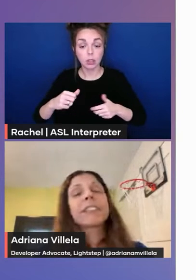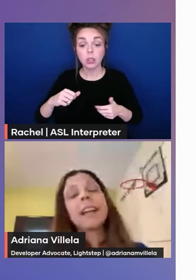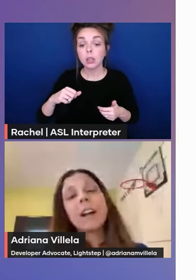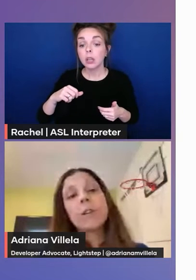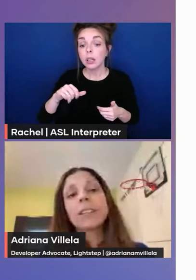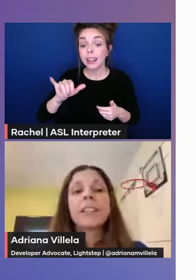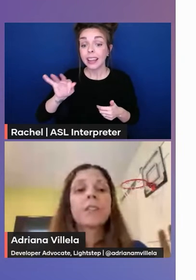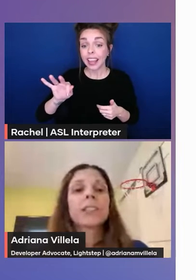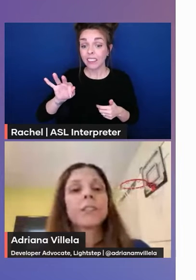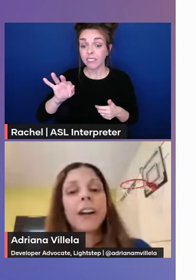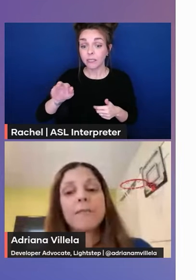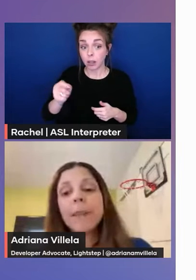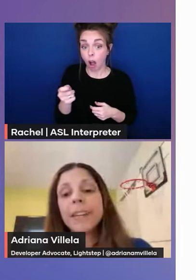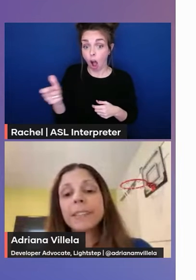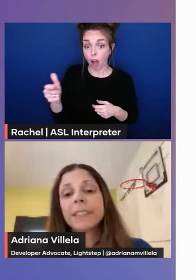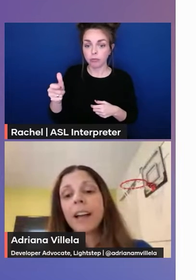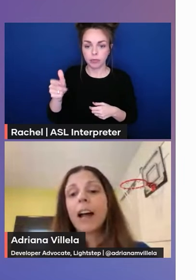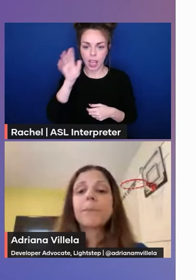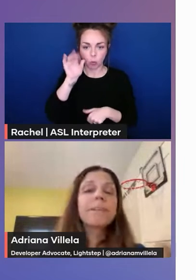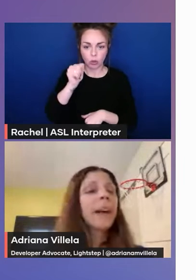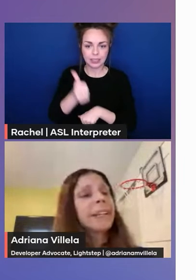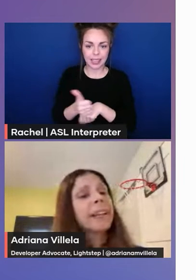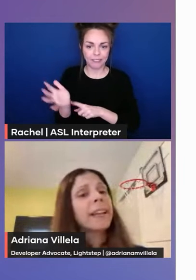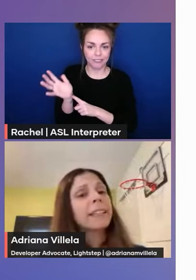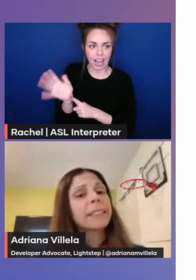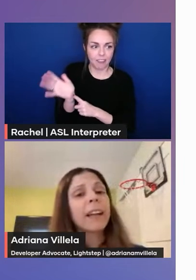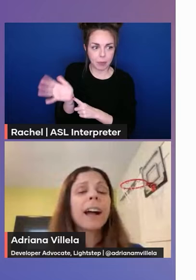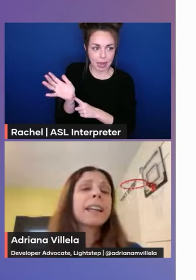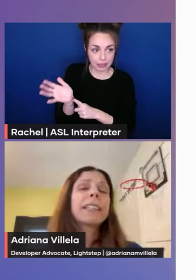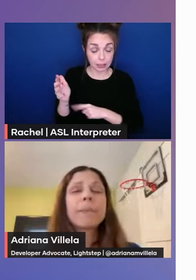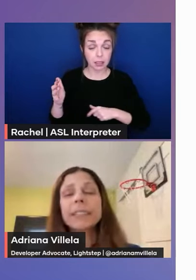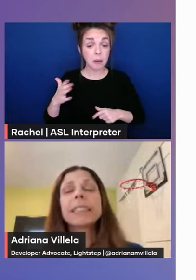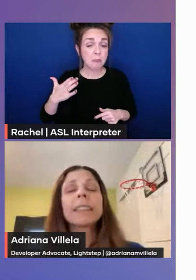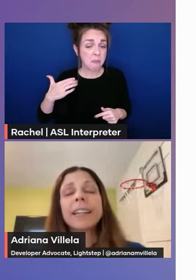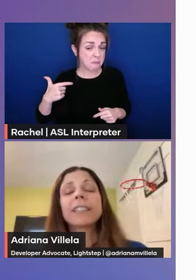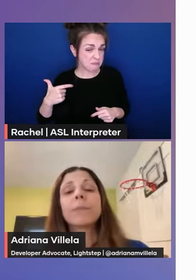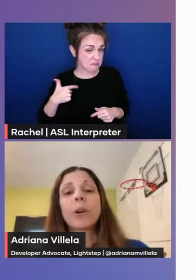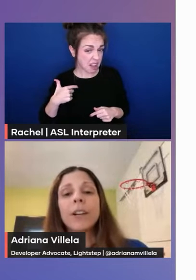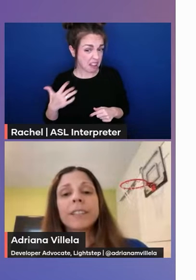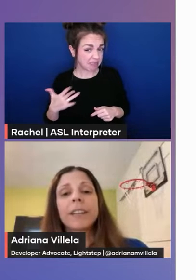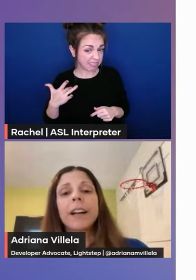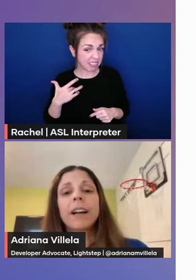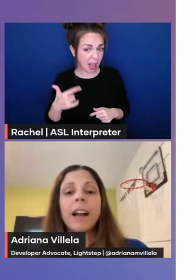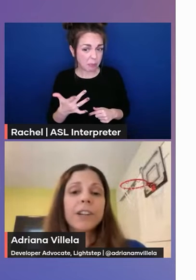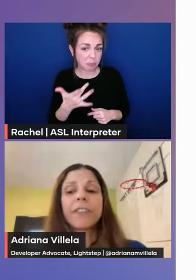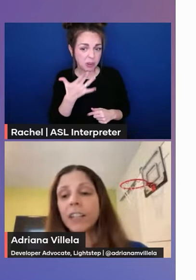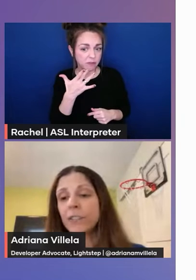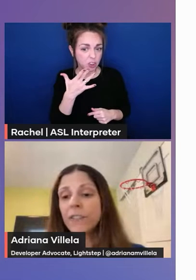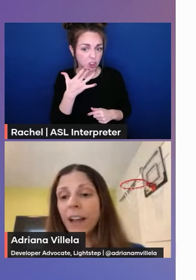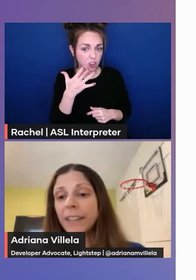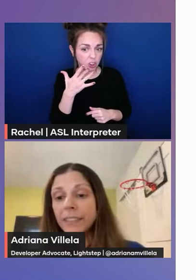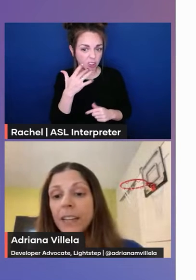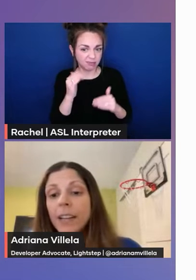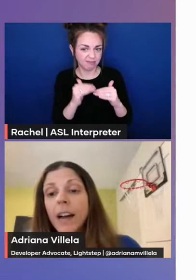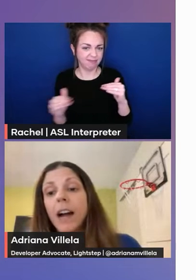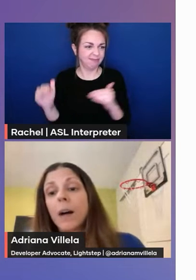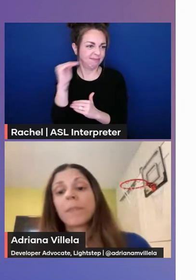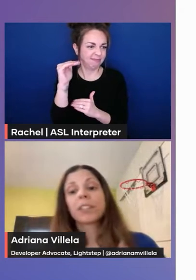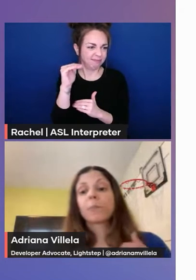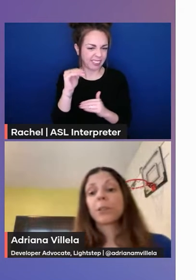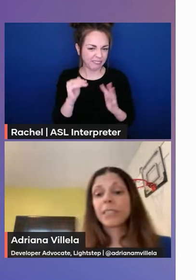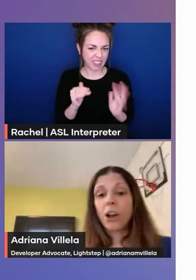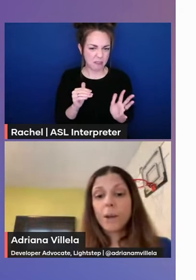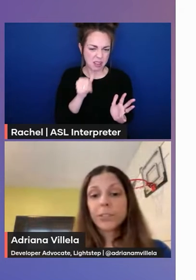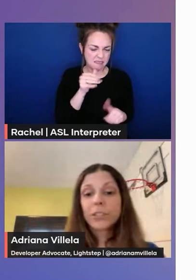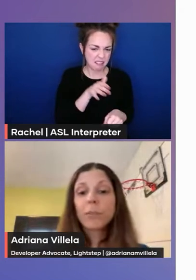if you leave this out, it defaults to 5 minutes. In my case, I typically like to put a higher value than that.